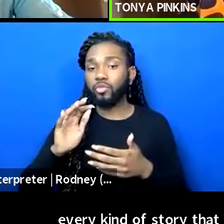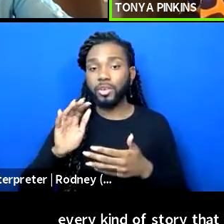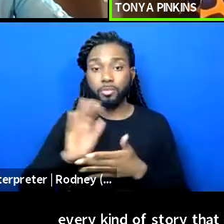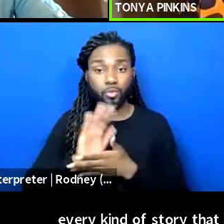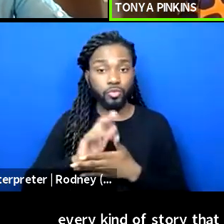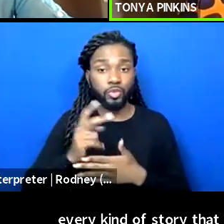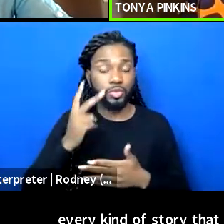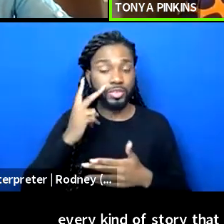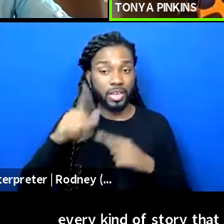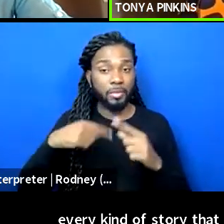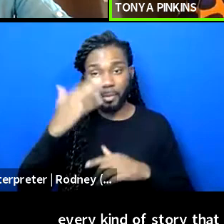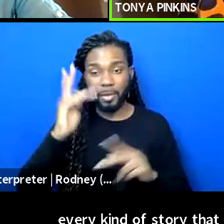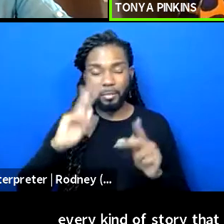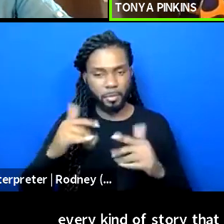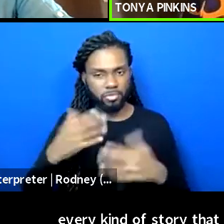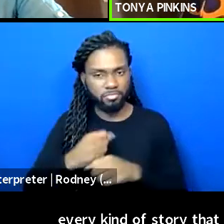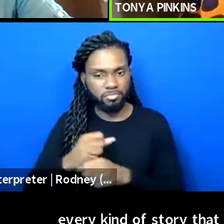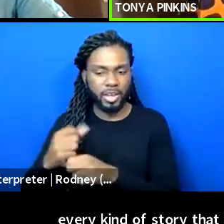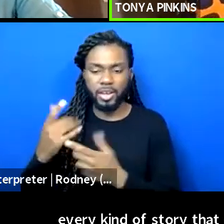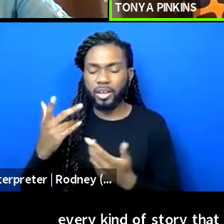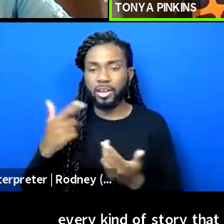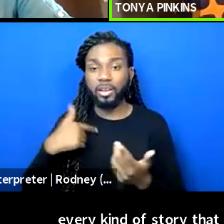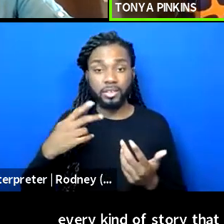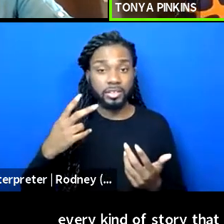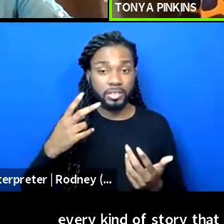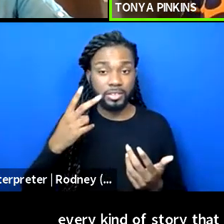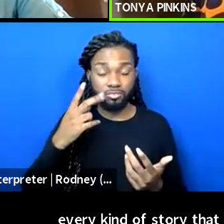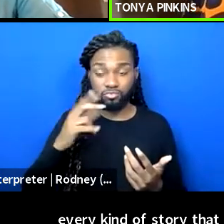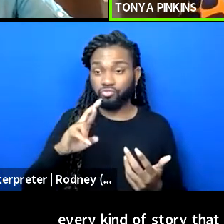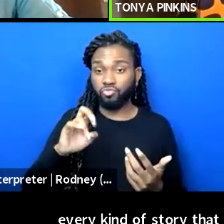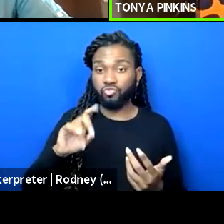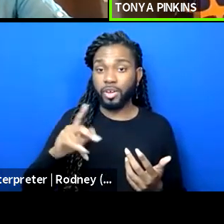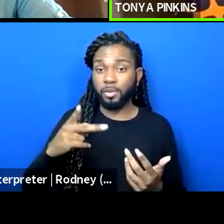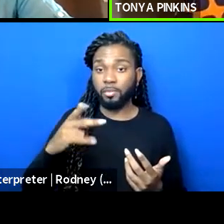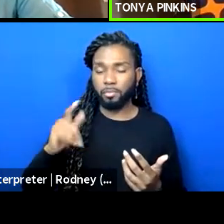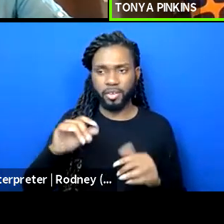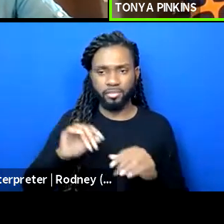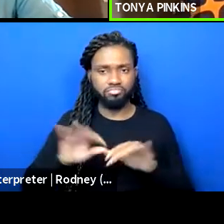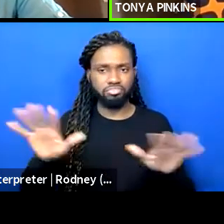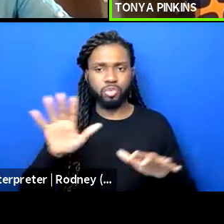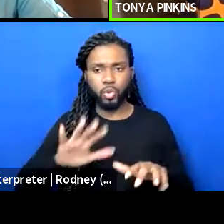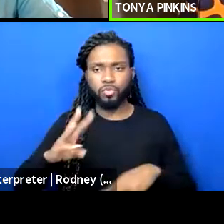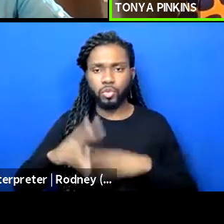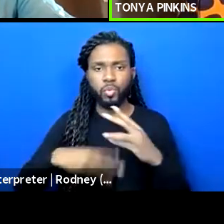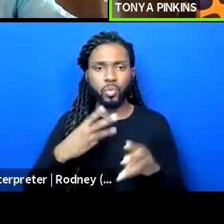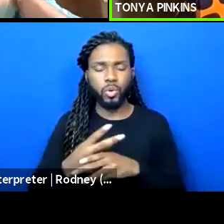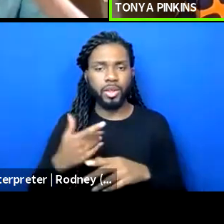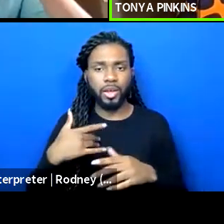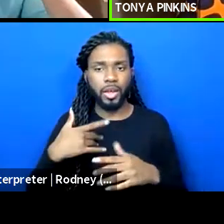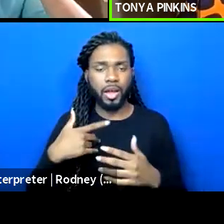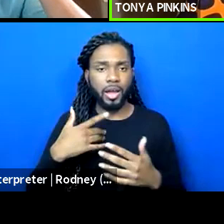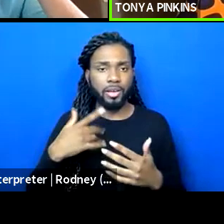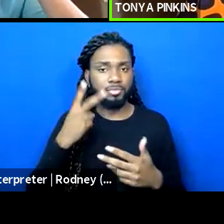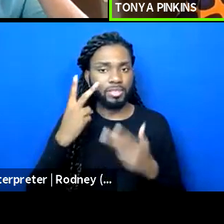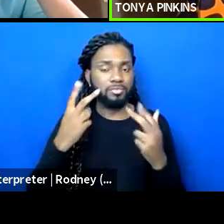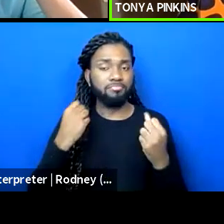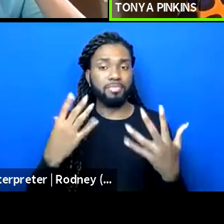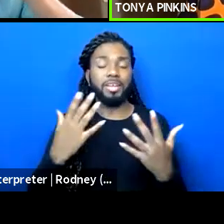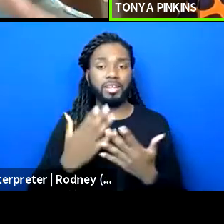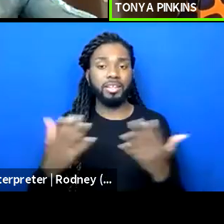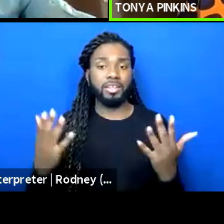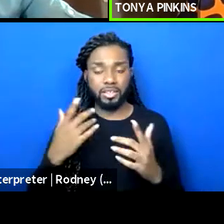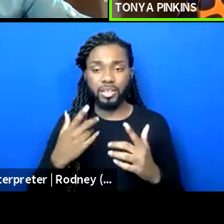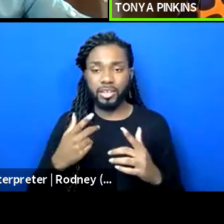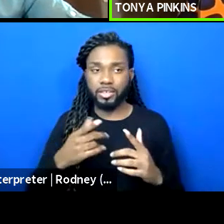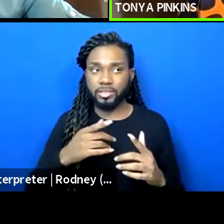awards all over the world. I have seen some of the most extraordinary films to rival anything coming out of Hollywood. And yet not a